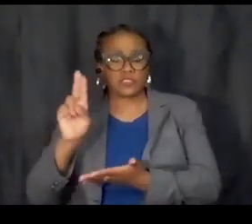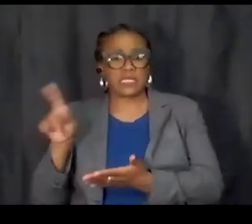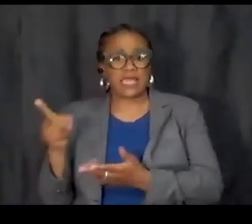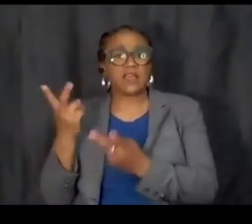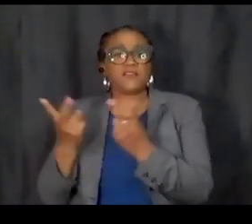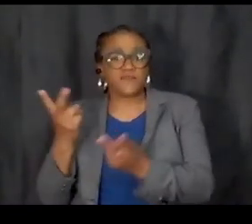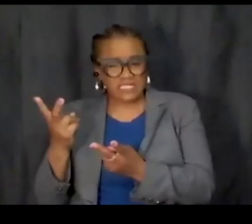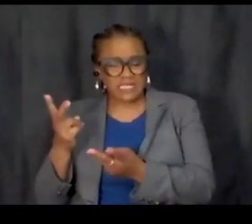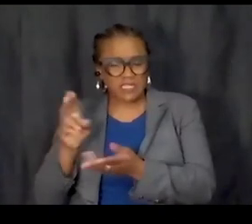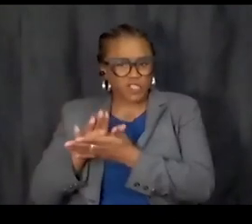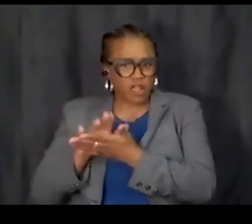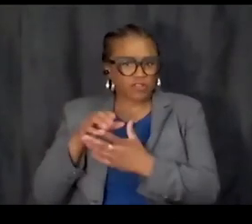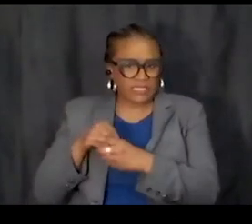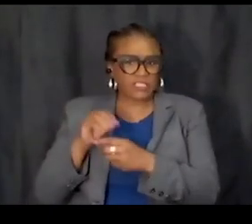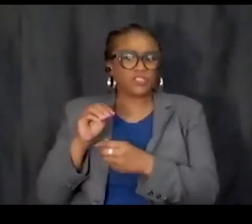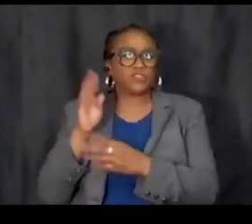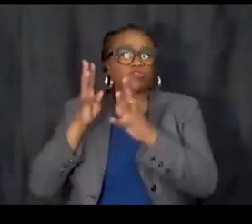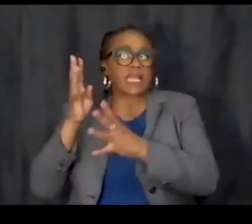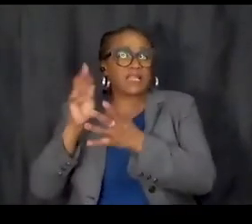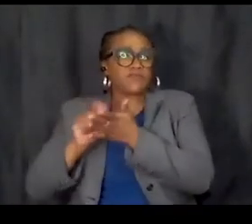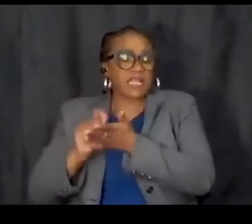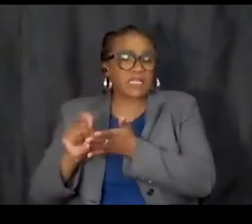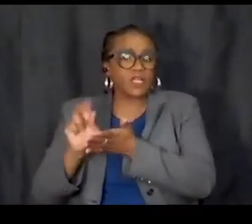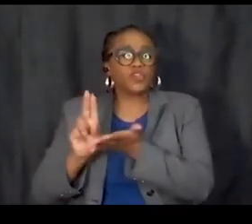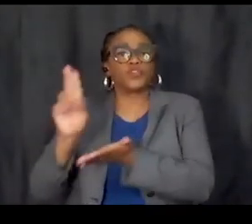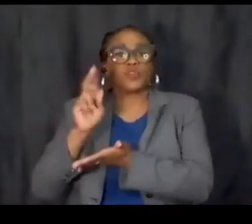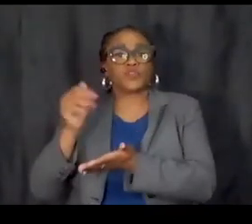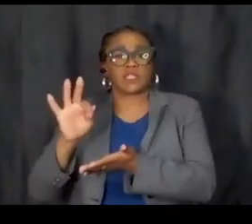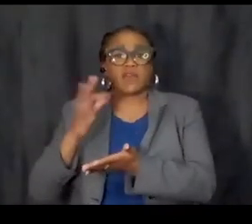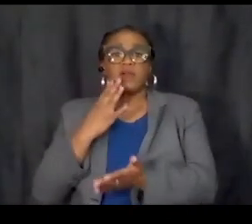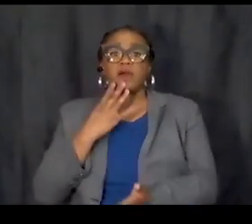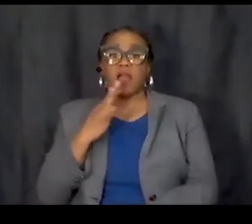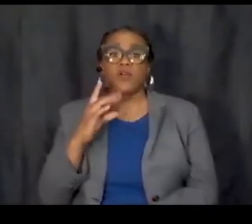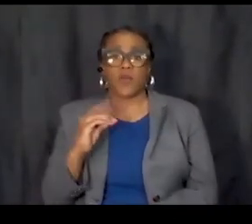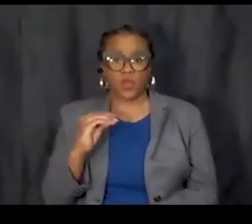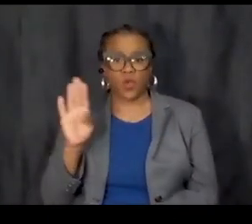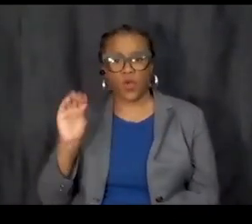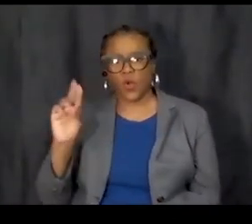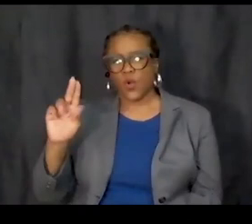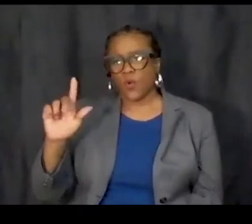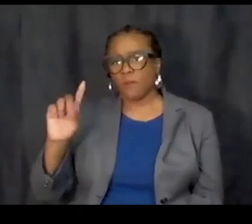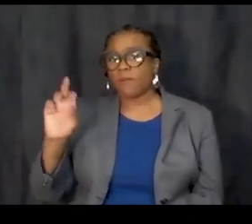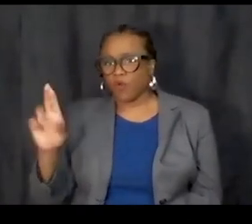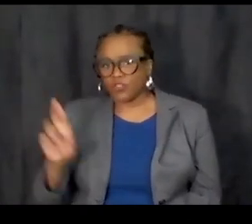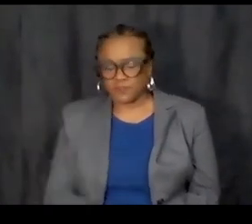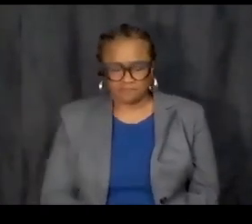visiting scholar in creative writing at University of Colorado Boulder. Thank you so much. Khadijah, the floor is